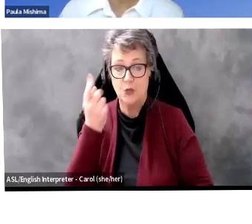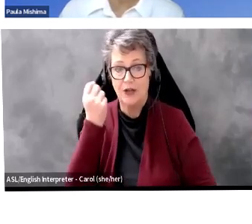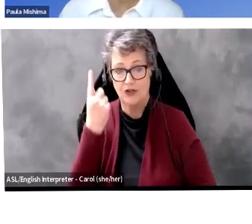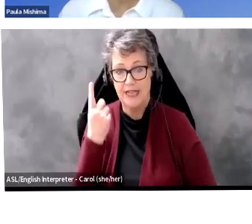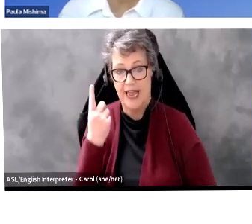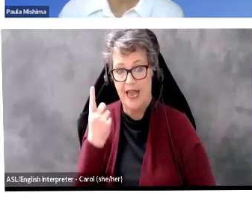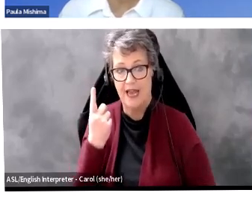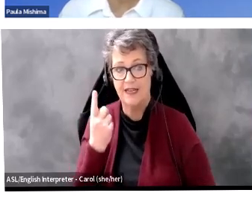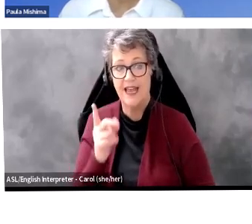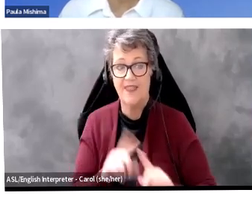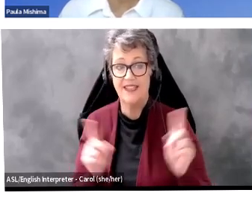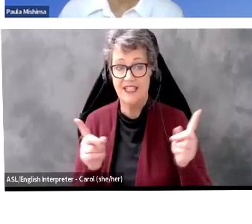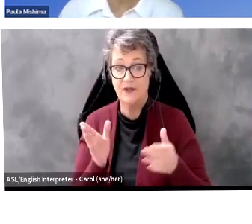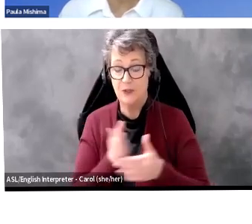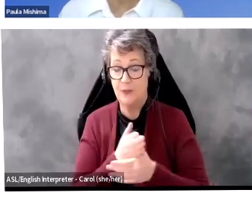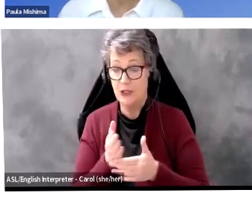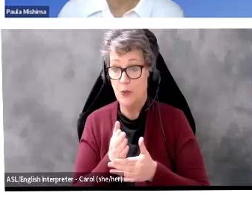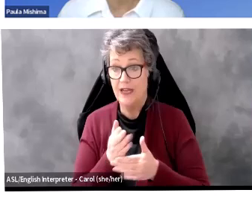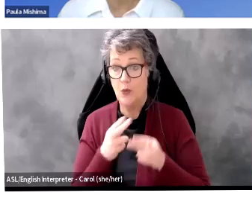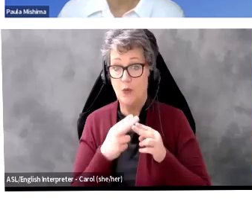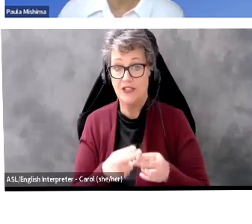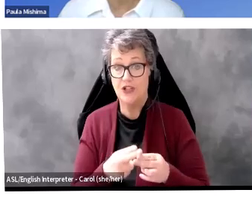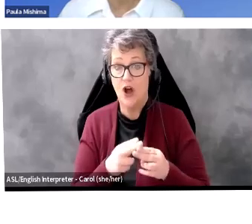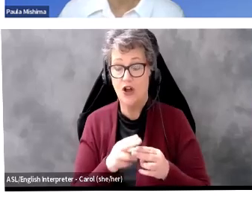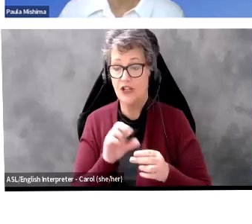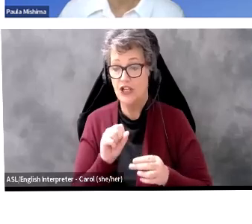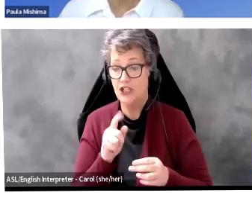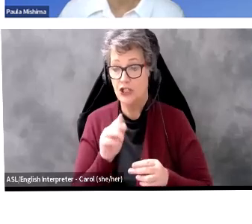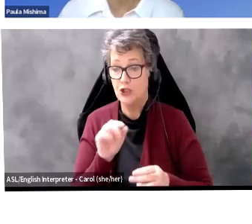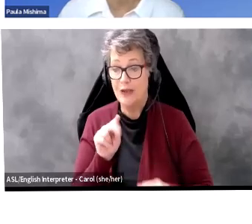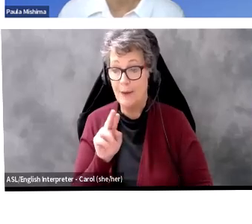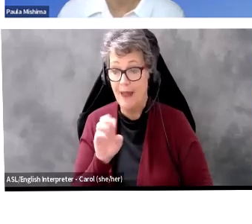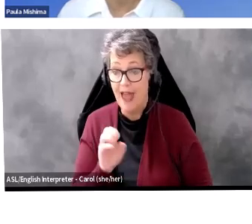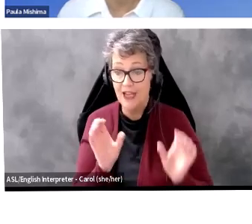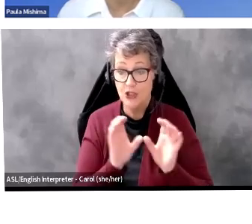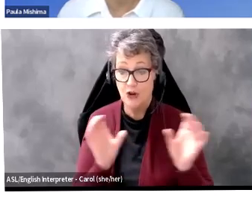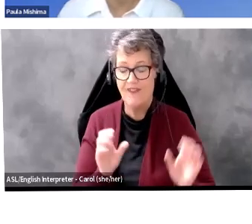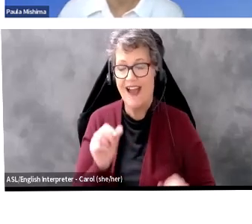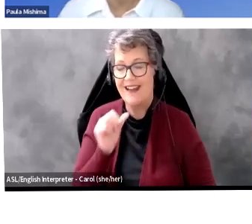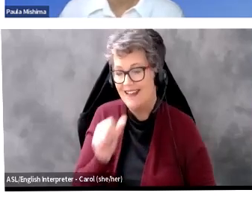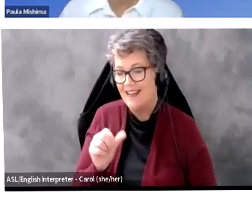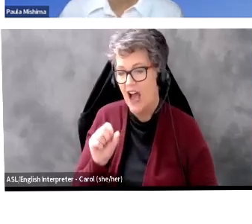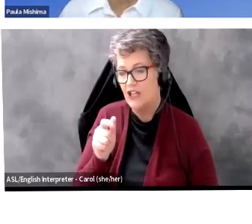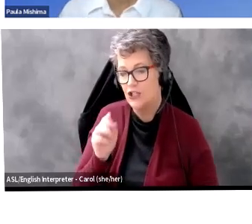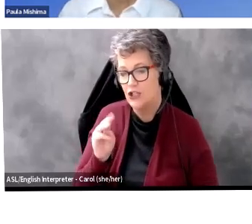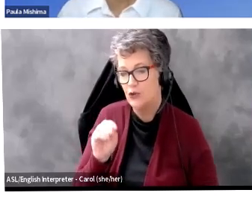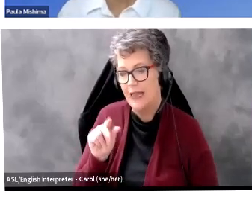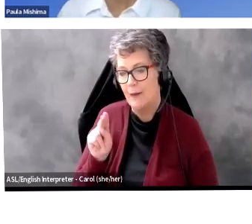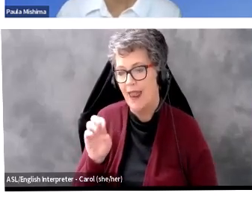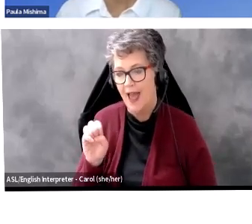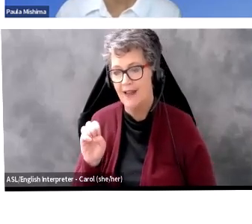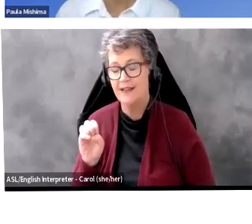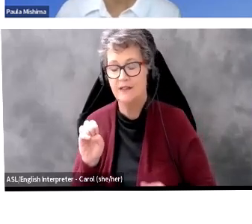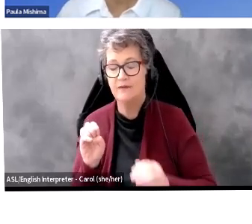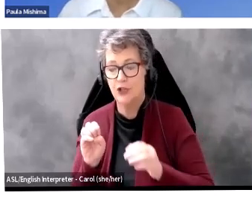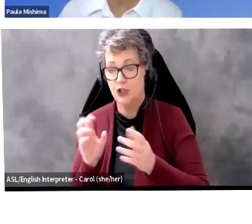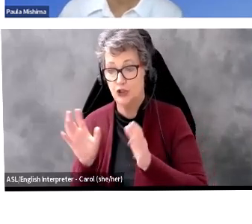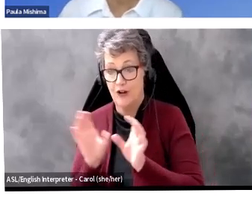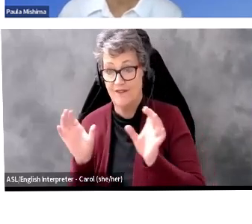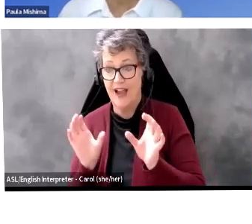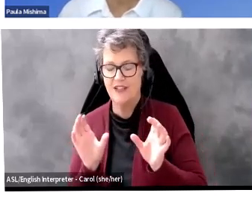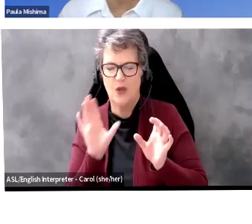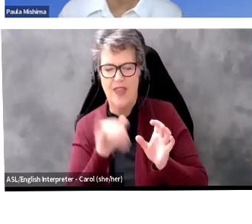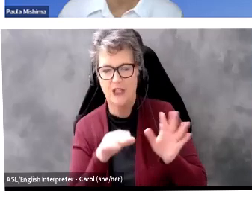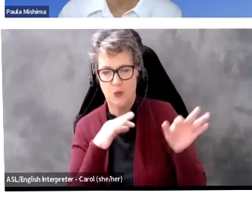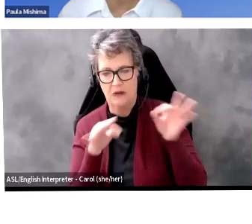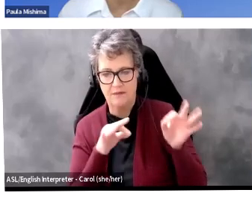understand the difference between what's called streamlined certified and non-streamlined certified. So that's what I was going to focus